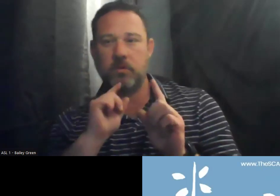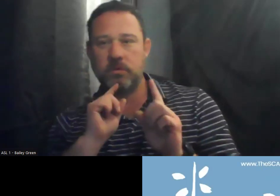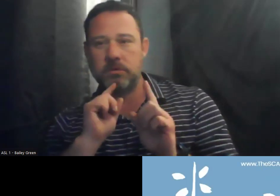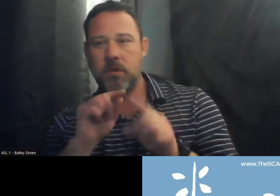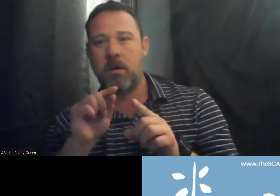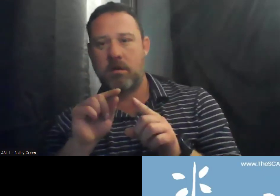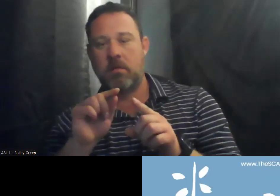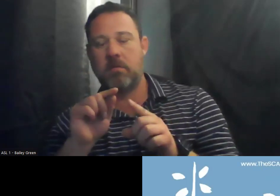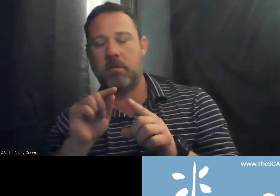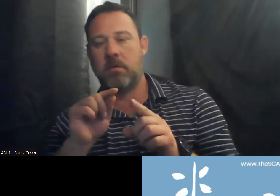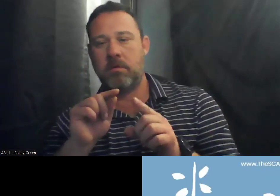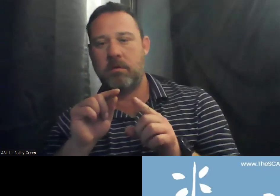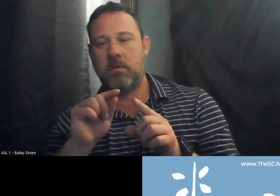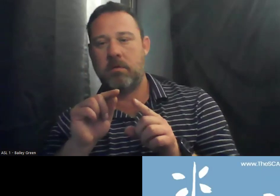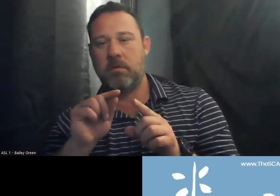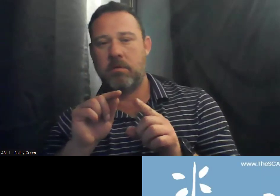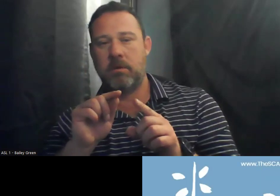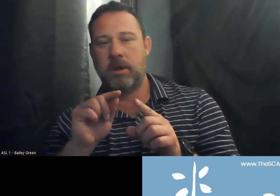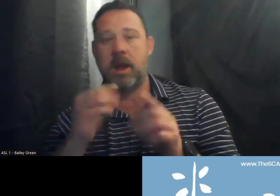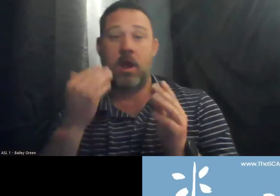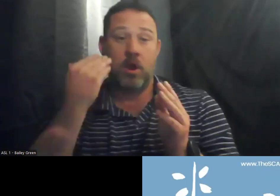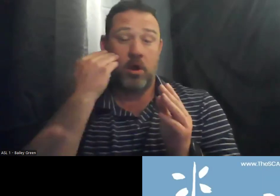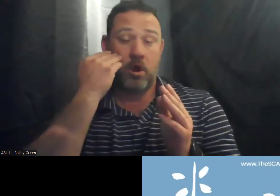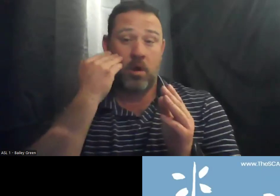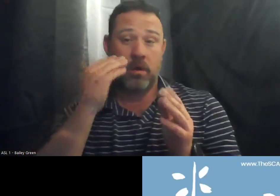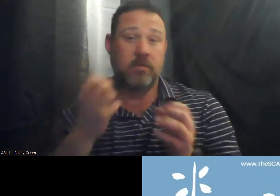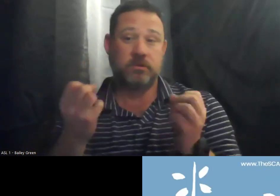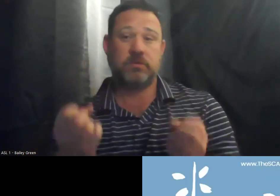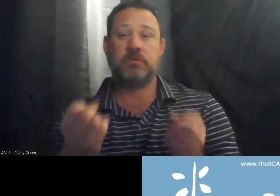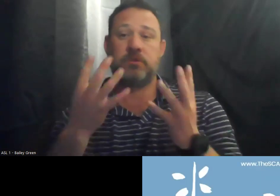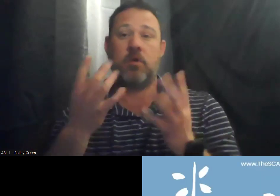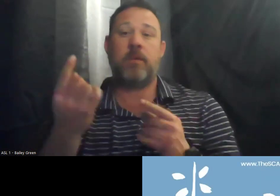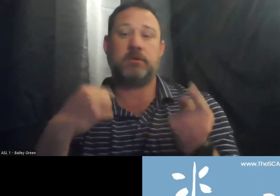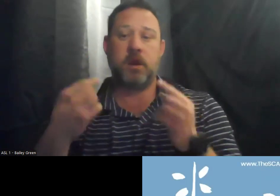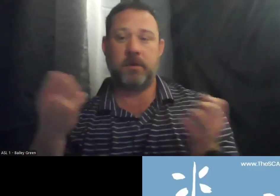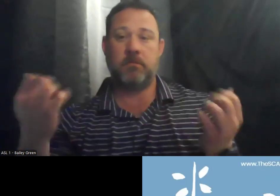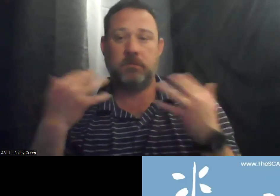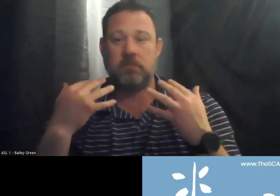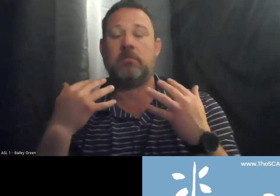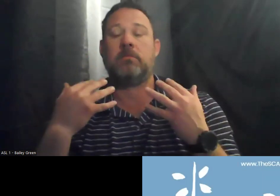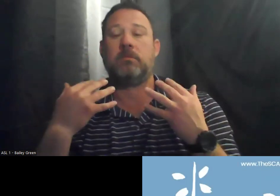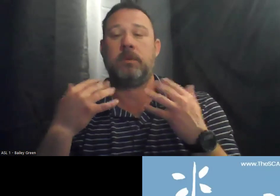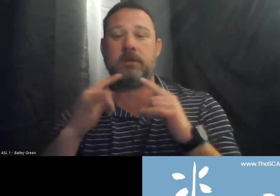and knowing that there is just so much coming at all of us.